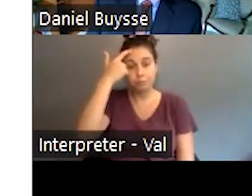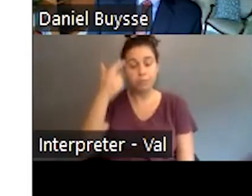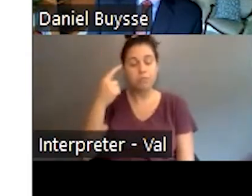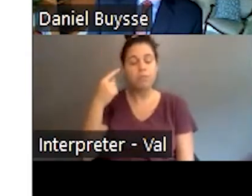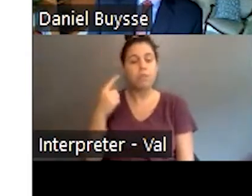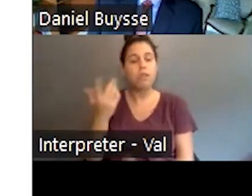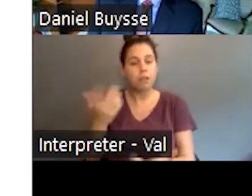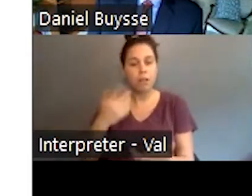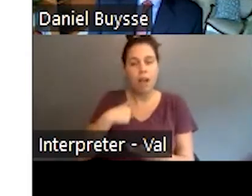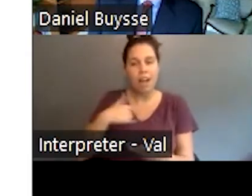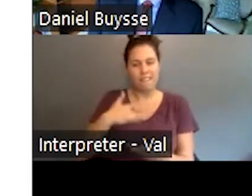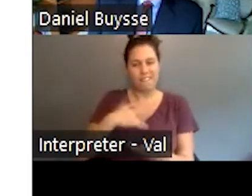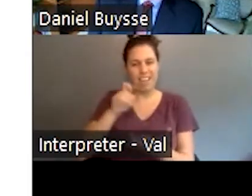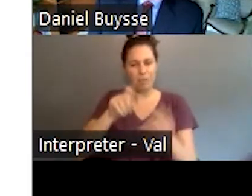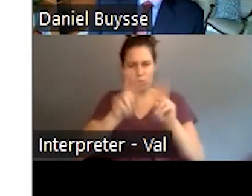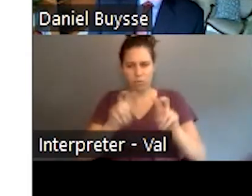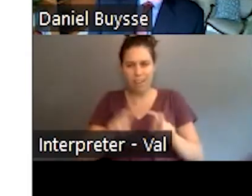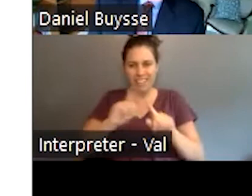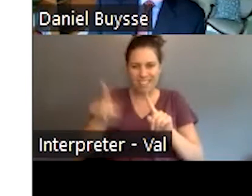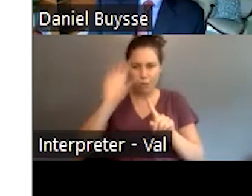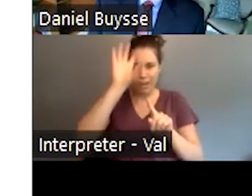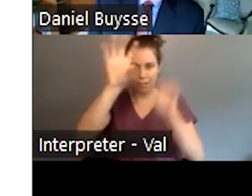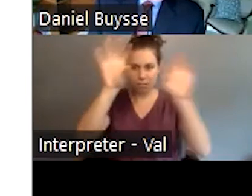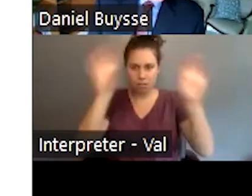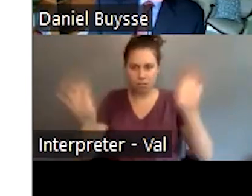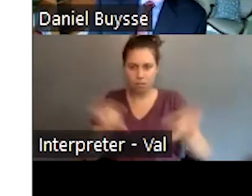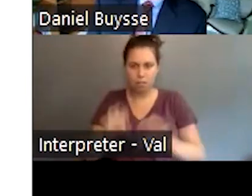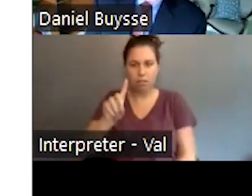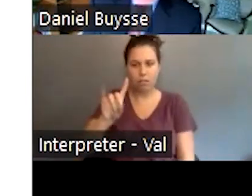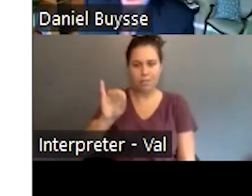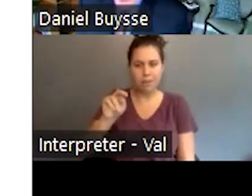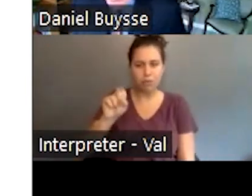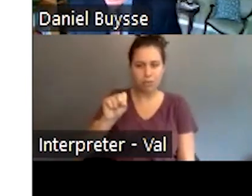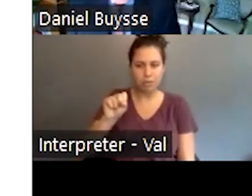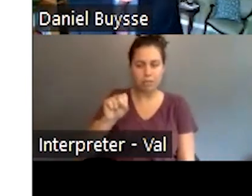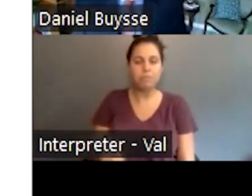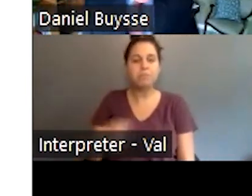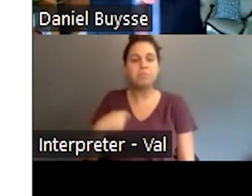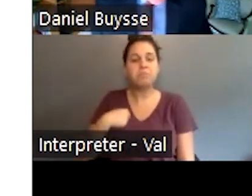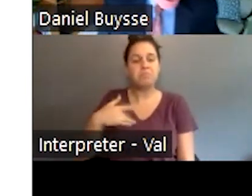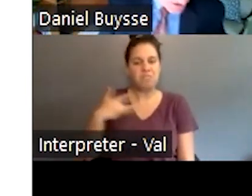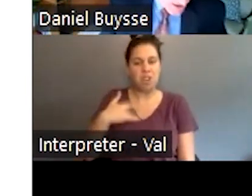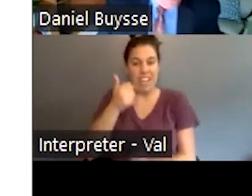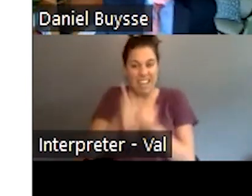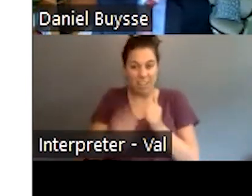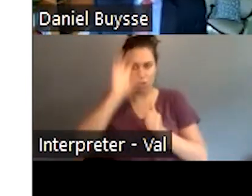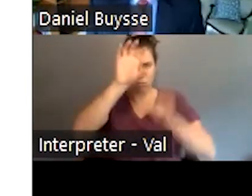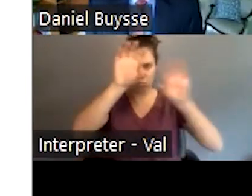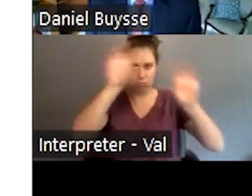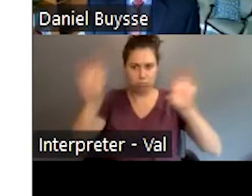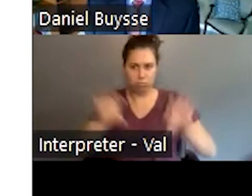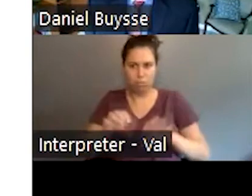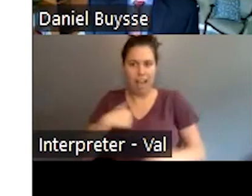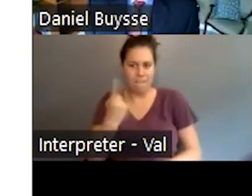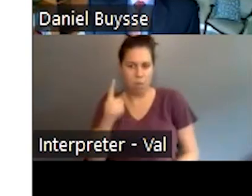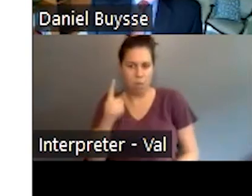try to assess these multiple dimensions. I set out to try to do it with a single question for each dimension, which is not necessarily